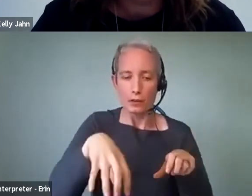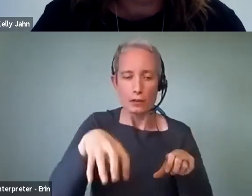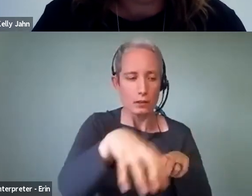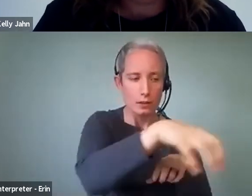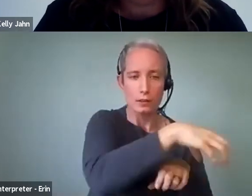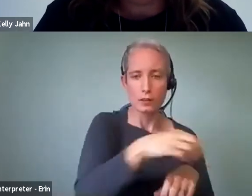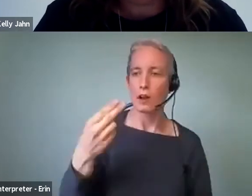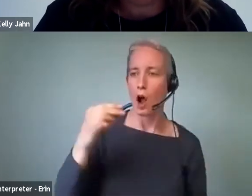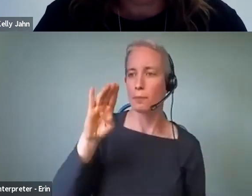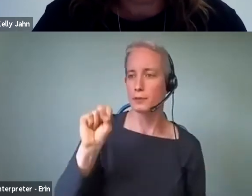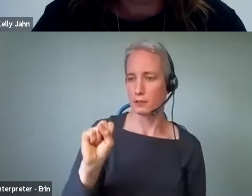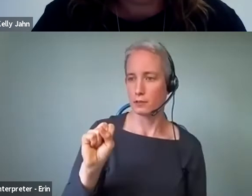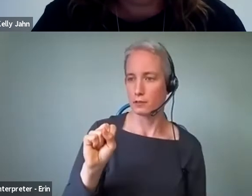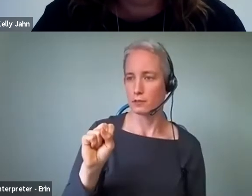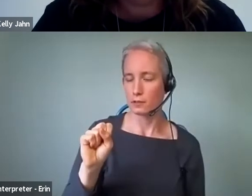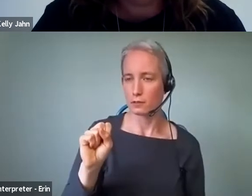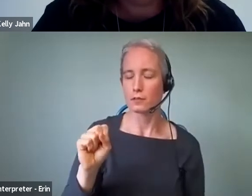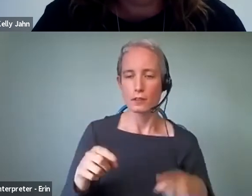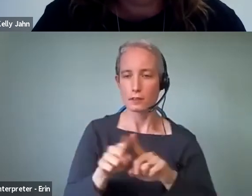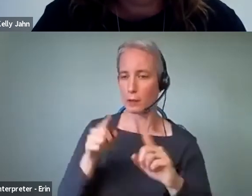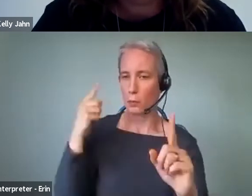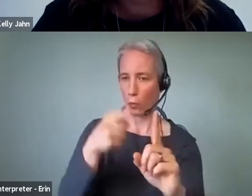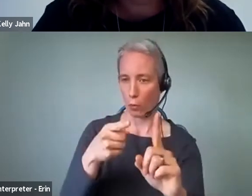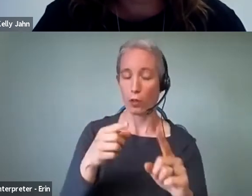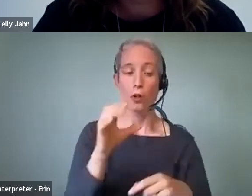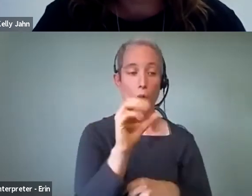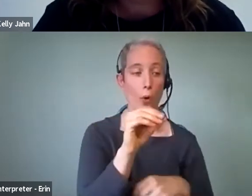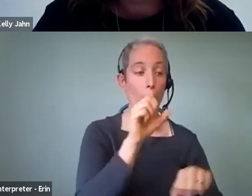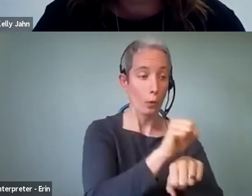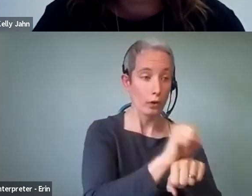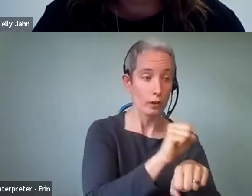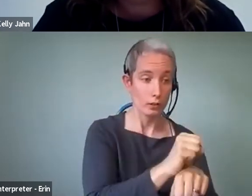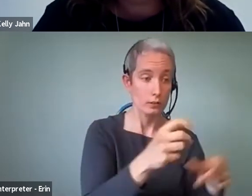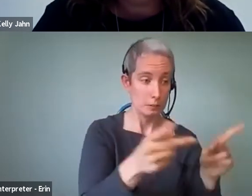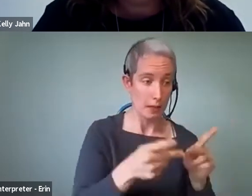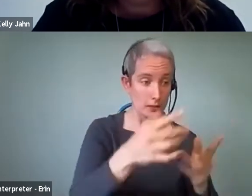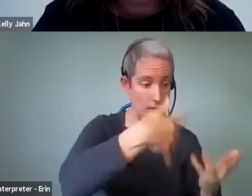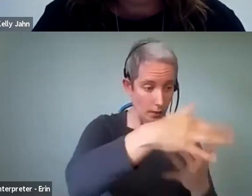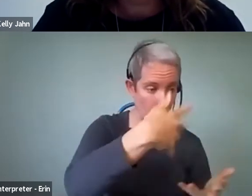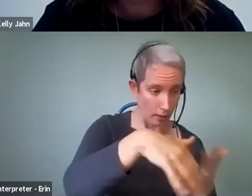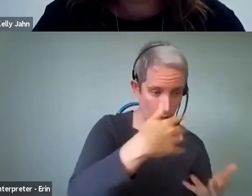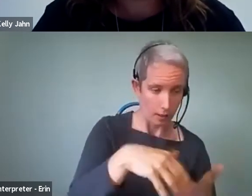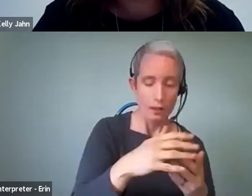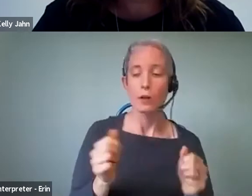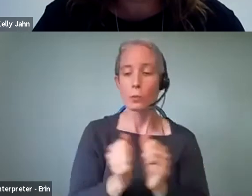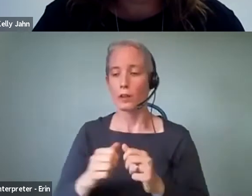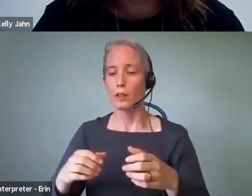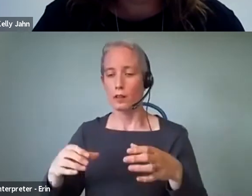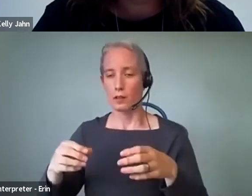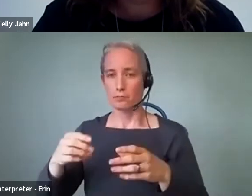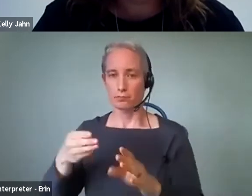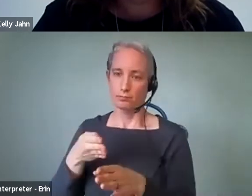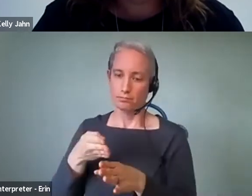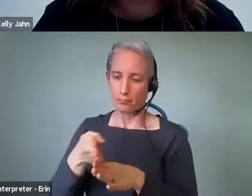that are, it seems like it's achieving the same thing. Yes, it is. I think moving away from larger one